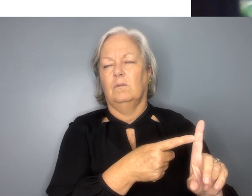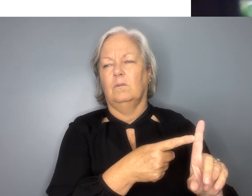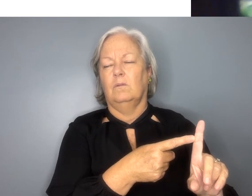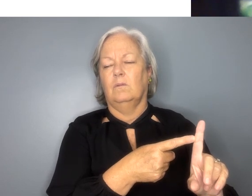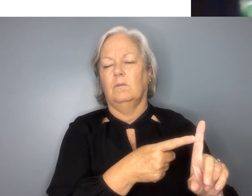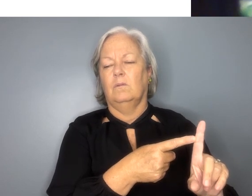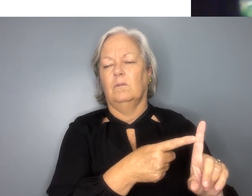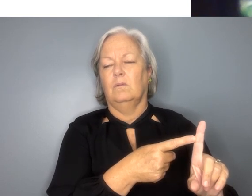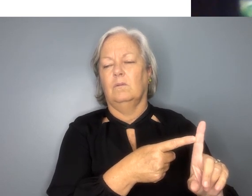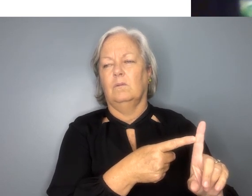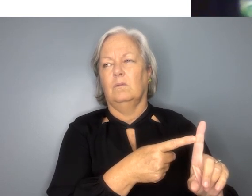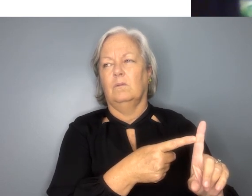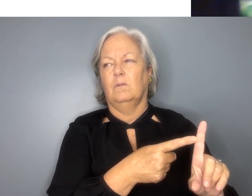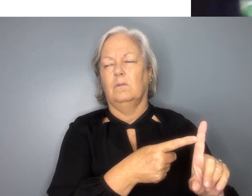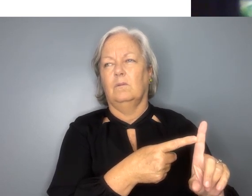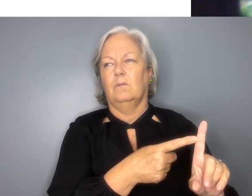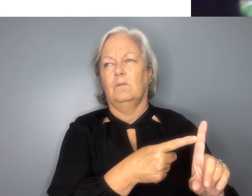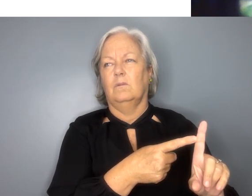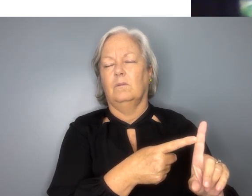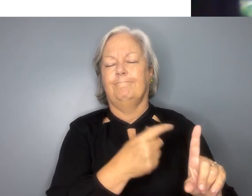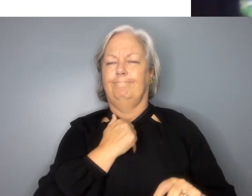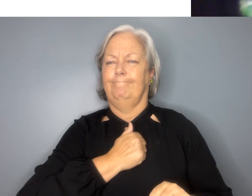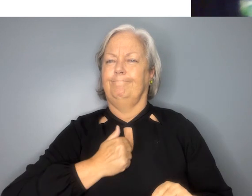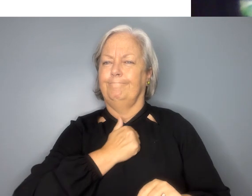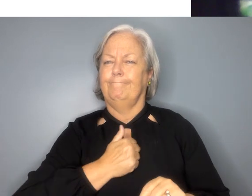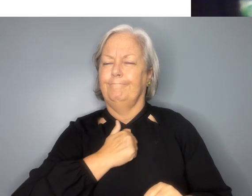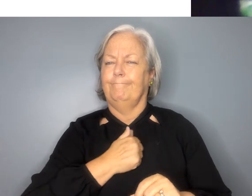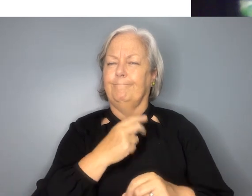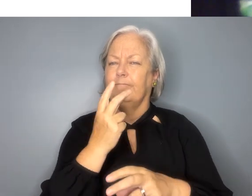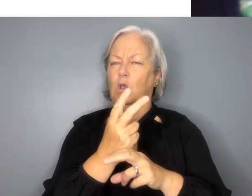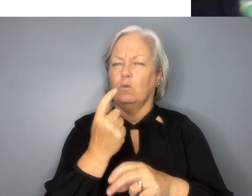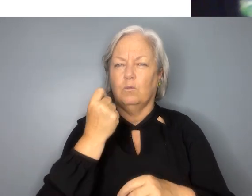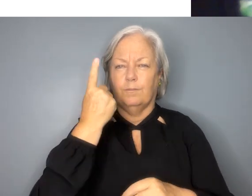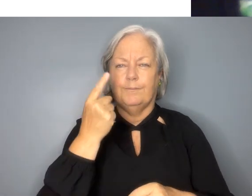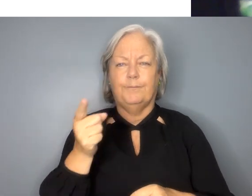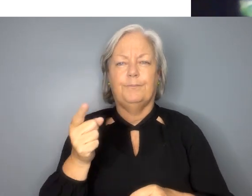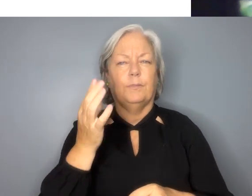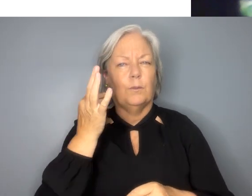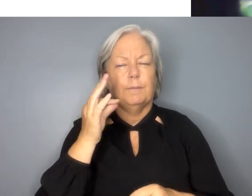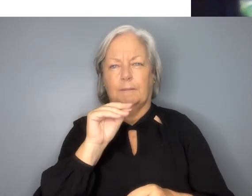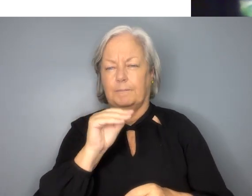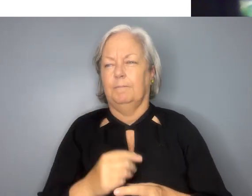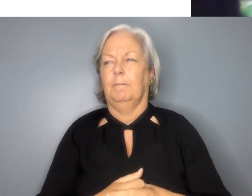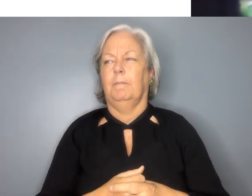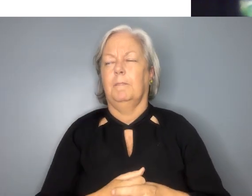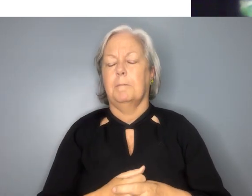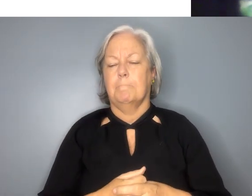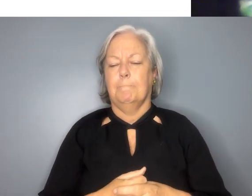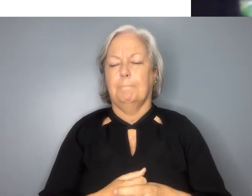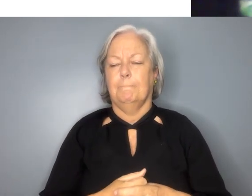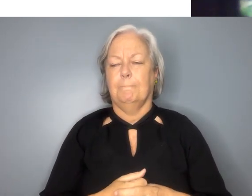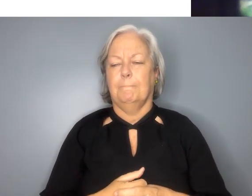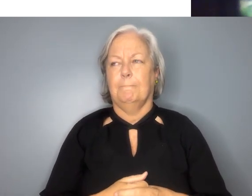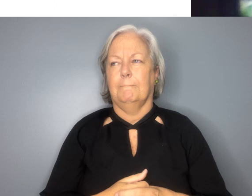combative way of being as a community. Because, at